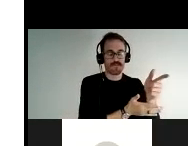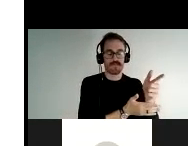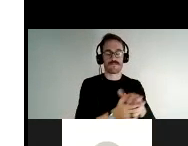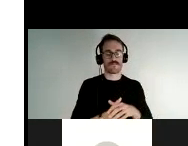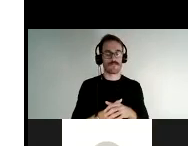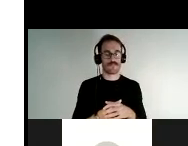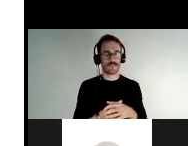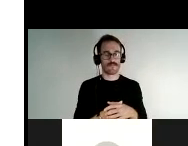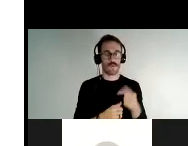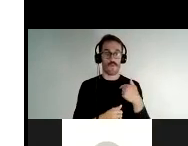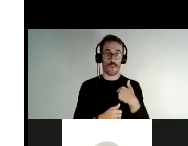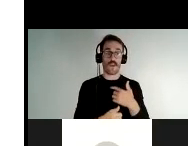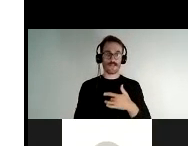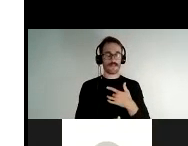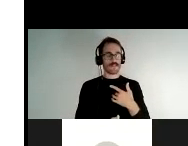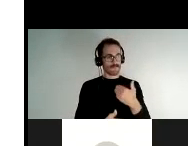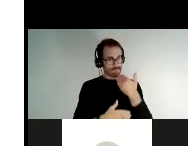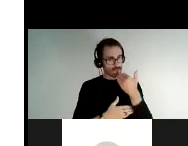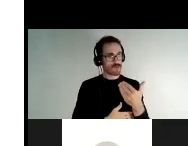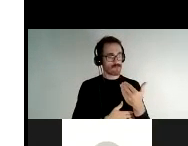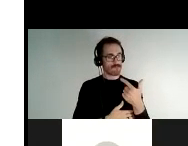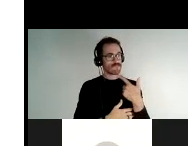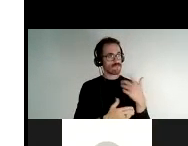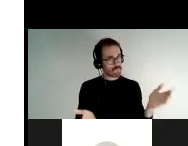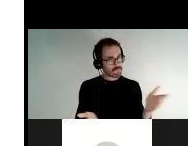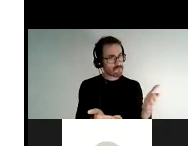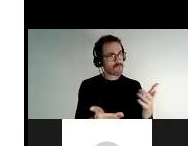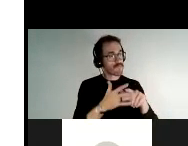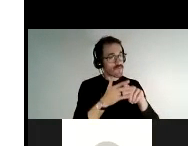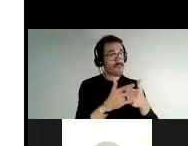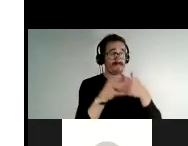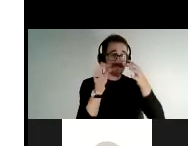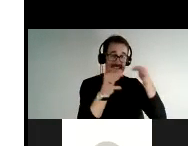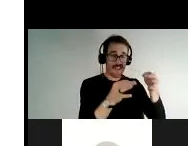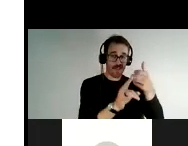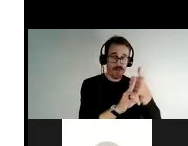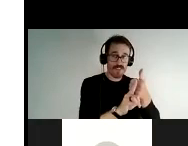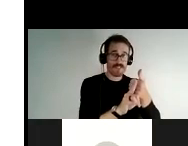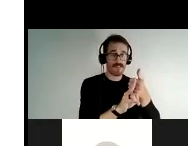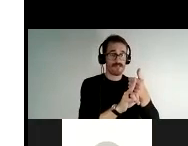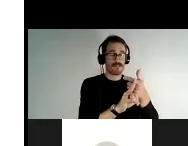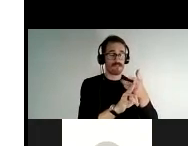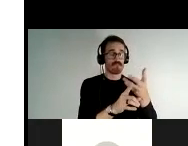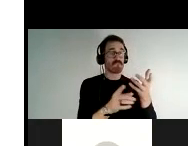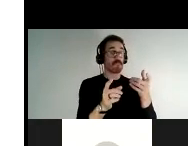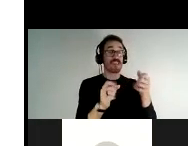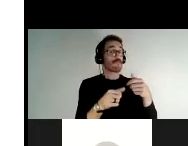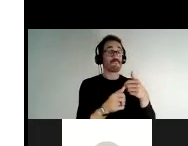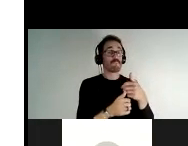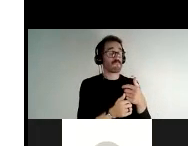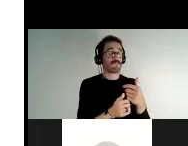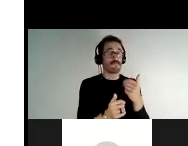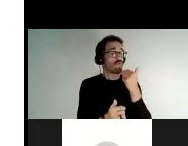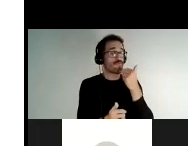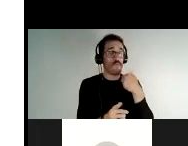is encourage them to start making decisions, whether it's small, where would you like to go for lunch? Those kind of